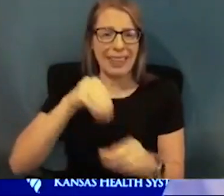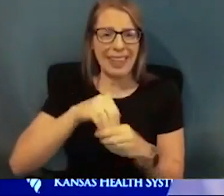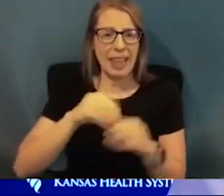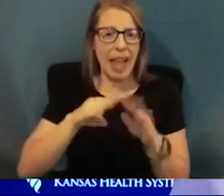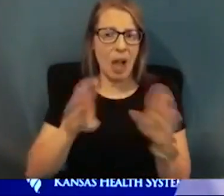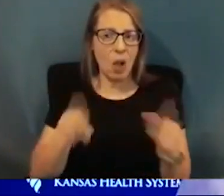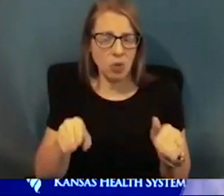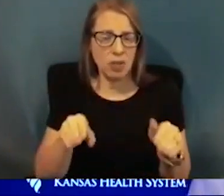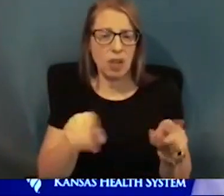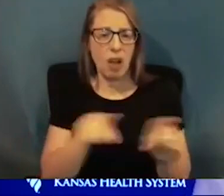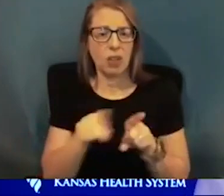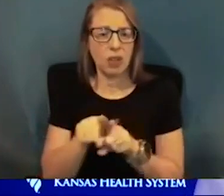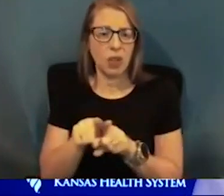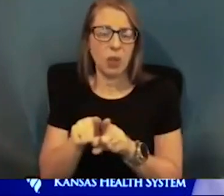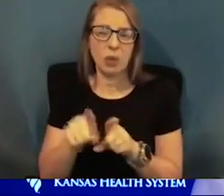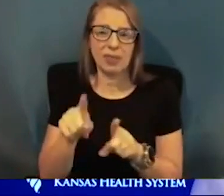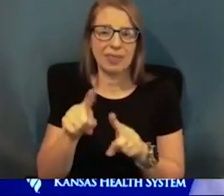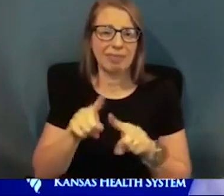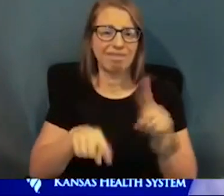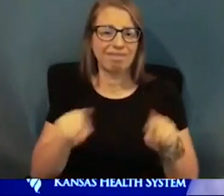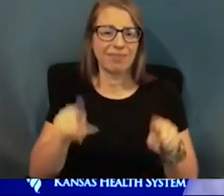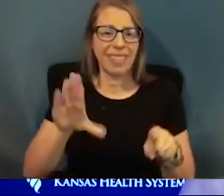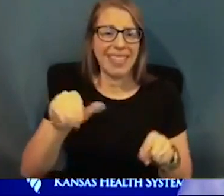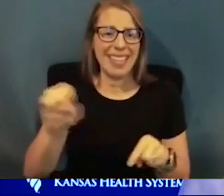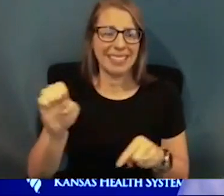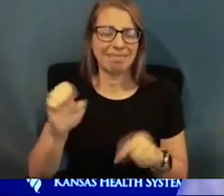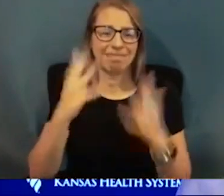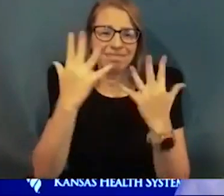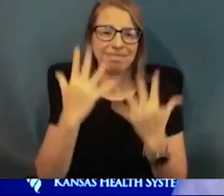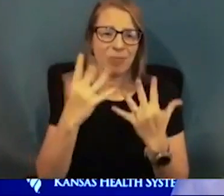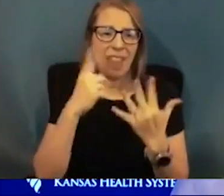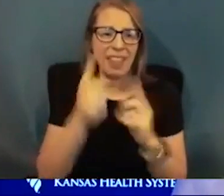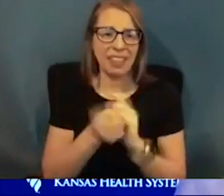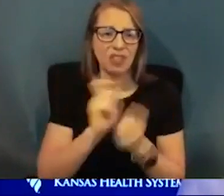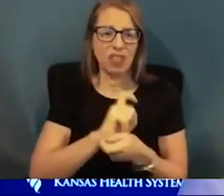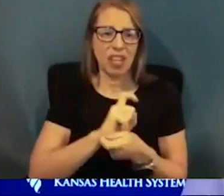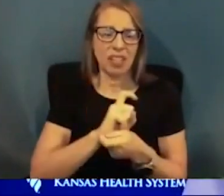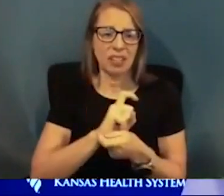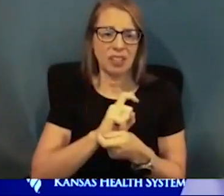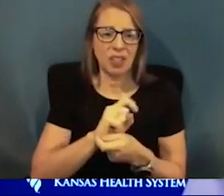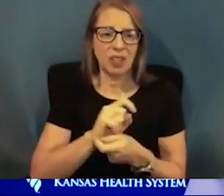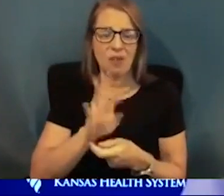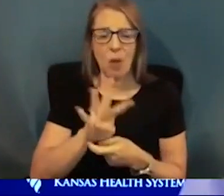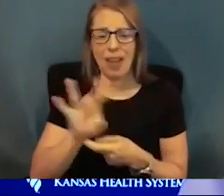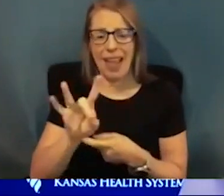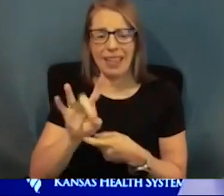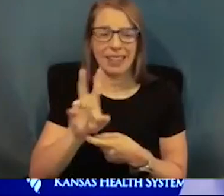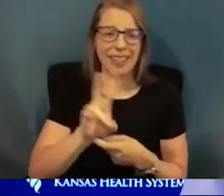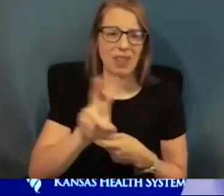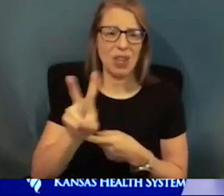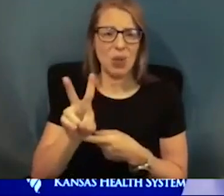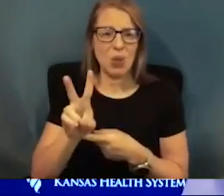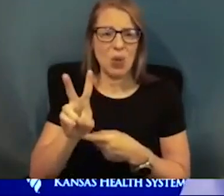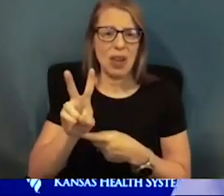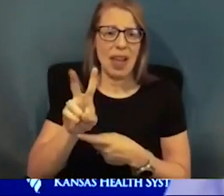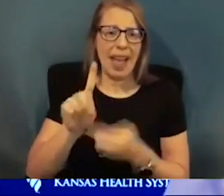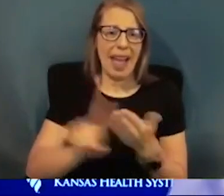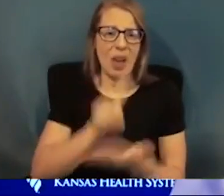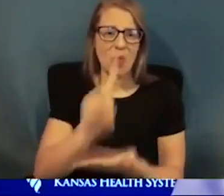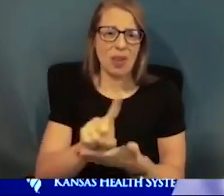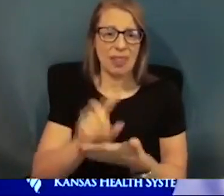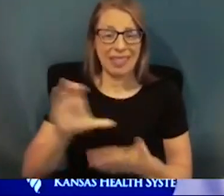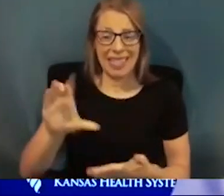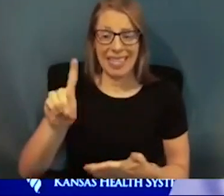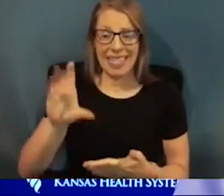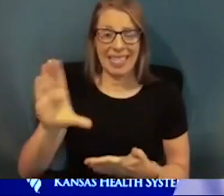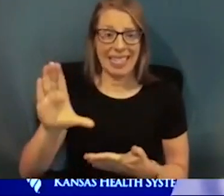Now, unfortunately, I think that has changed just within the last 48 to 72 hours, where the CDC is now coming out and saying people